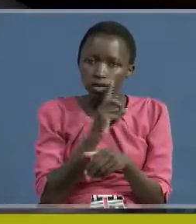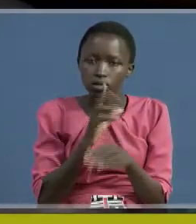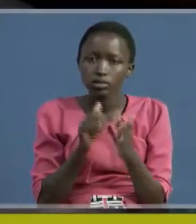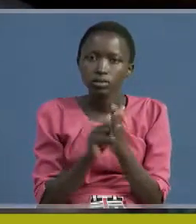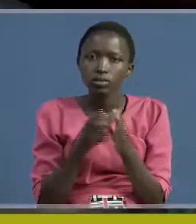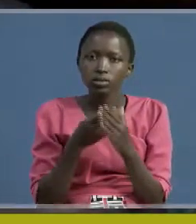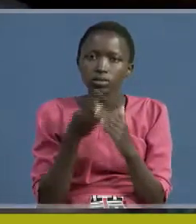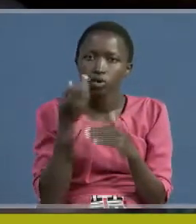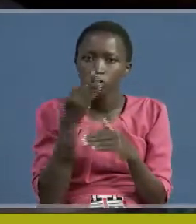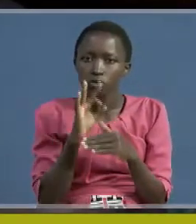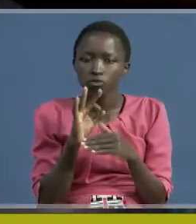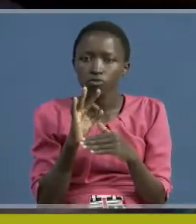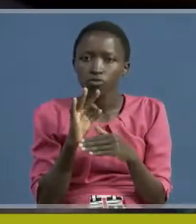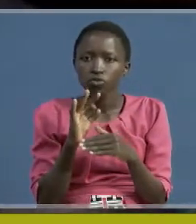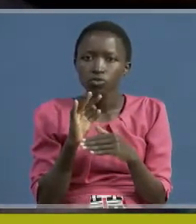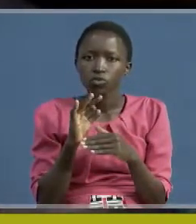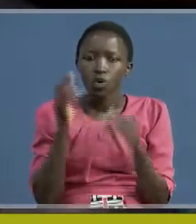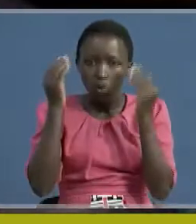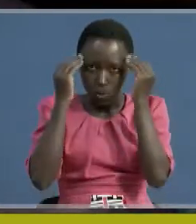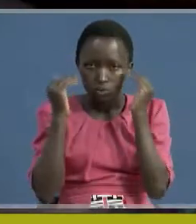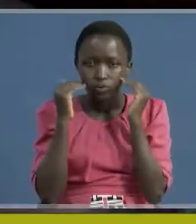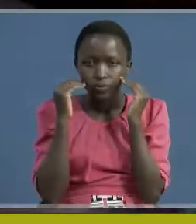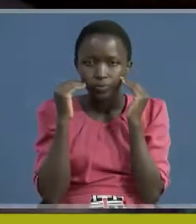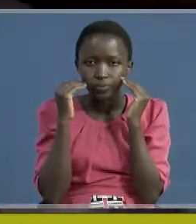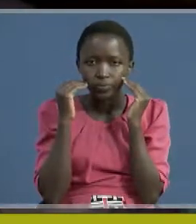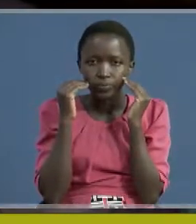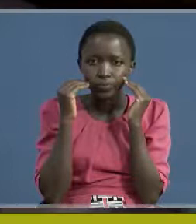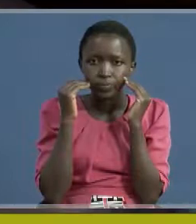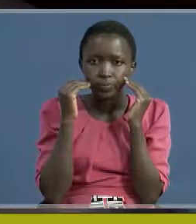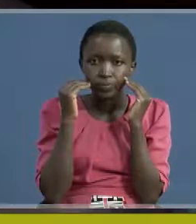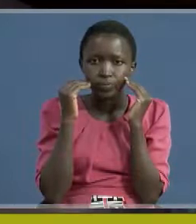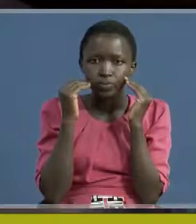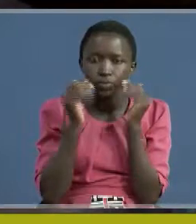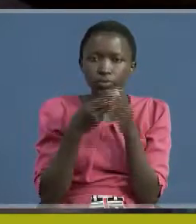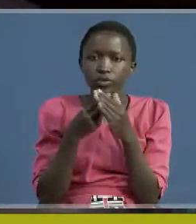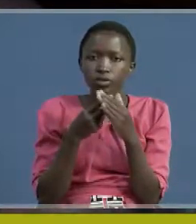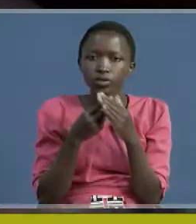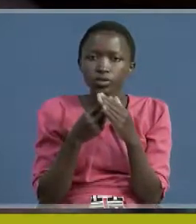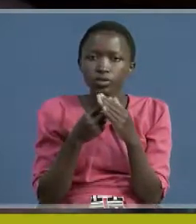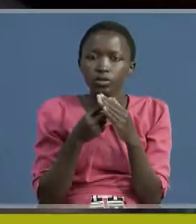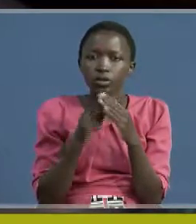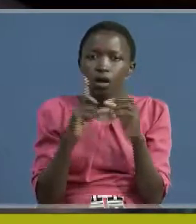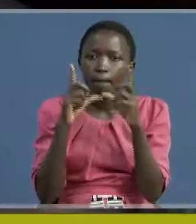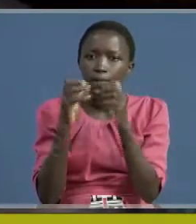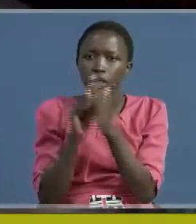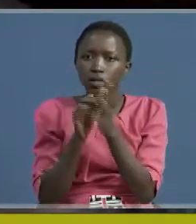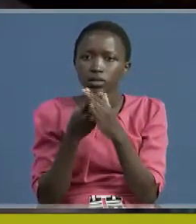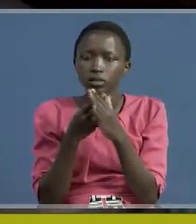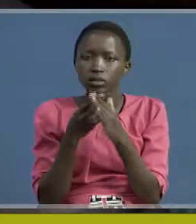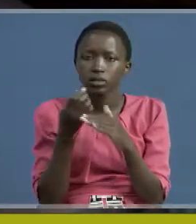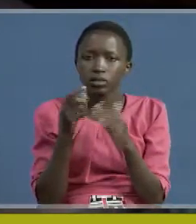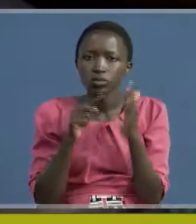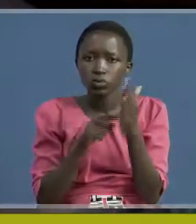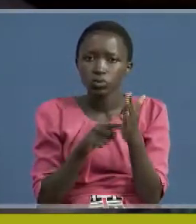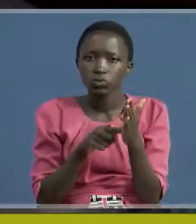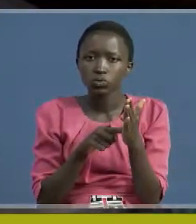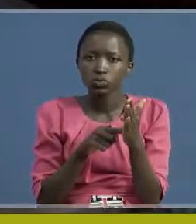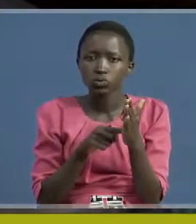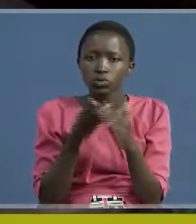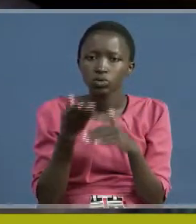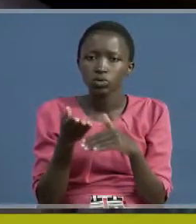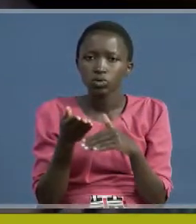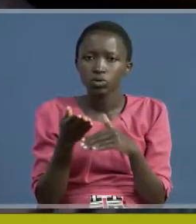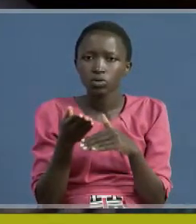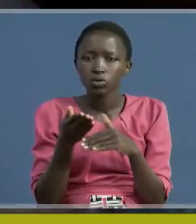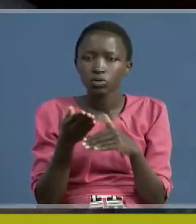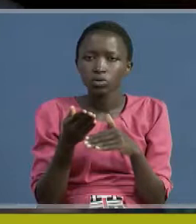to abscond the jurisdiction of this court? The picture that emerges from the prosecution's evidence as set out here in